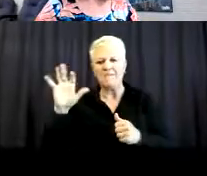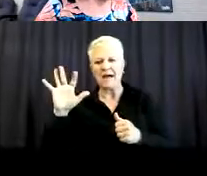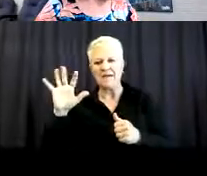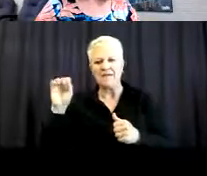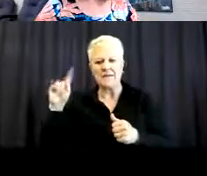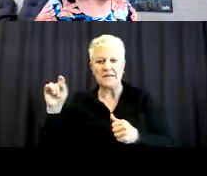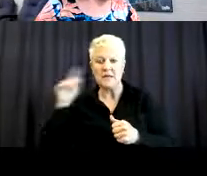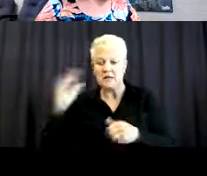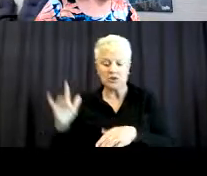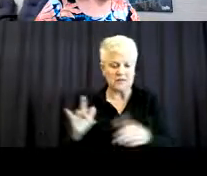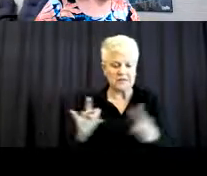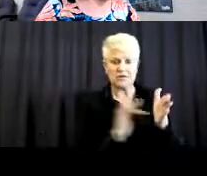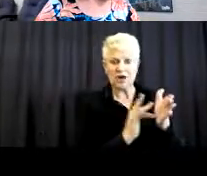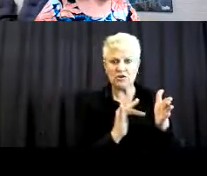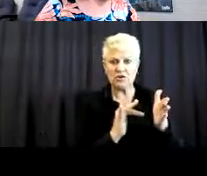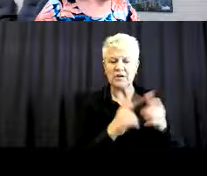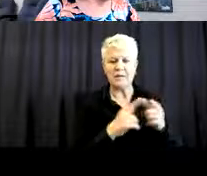then moves away.